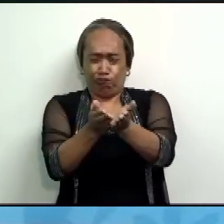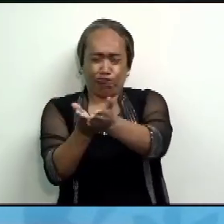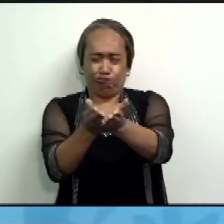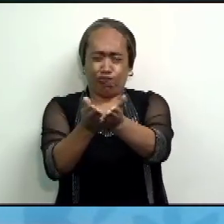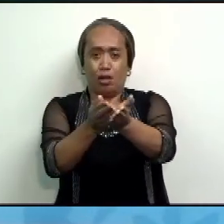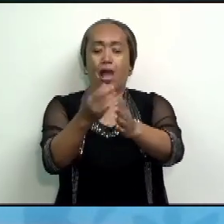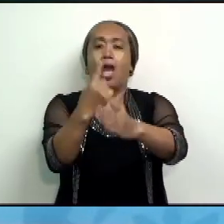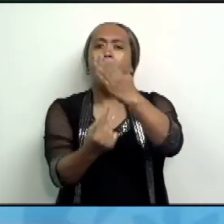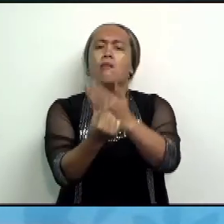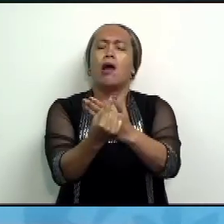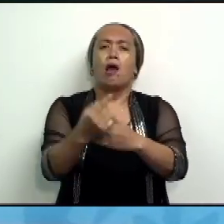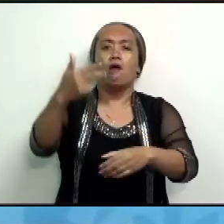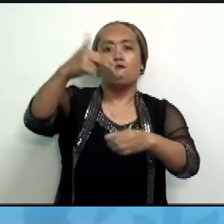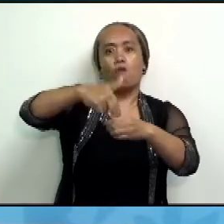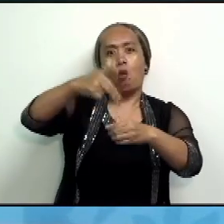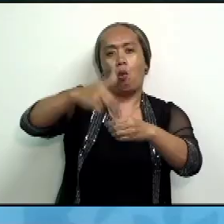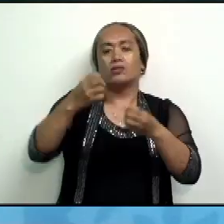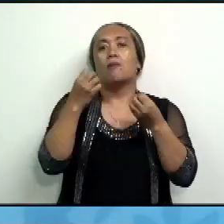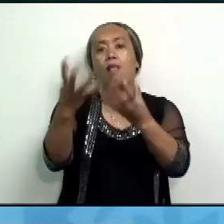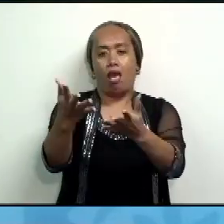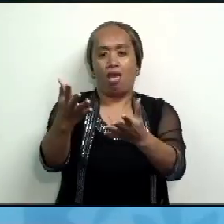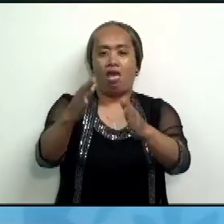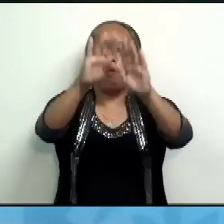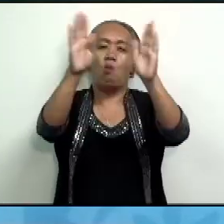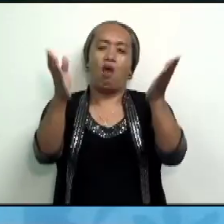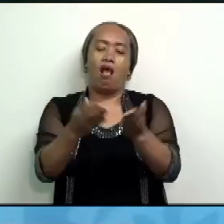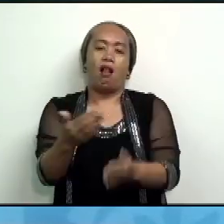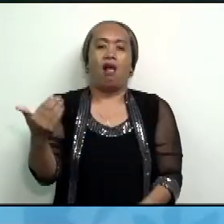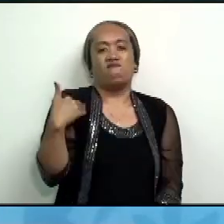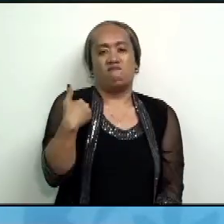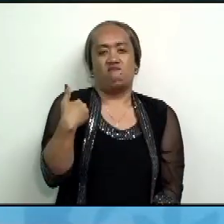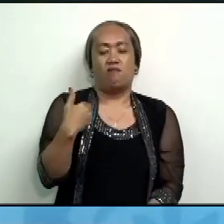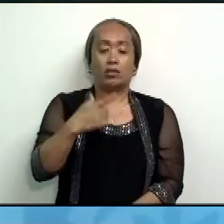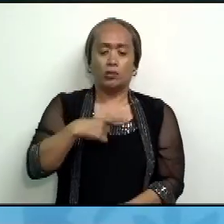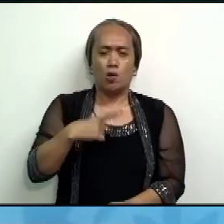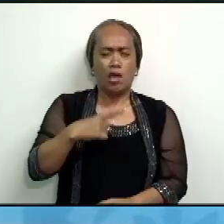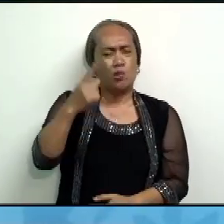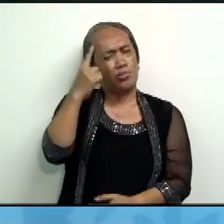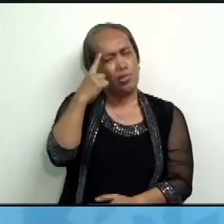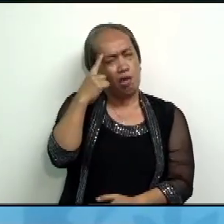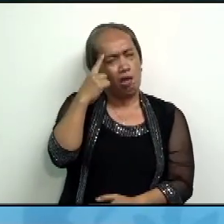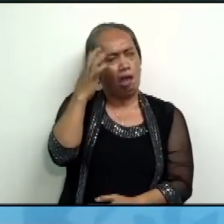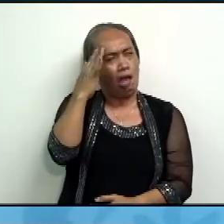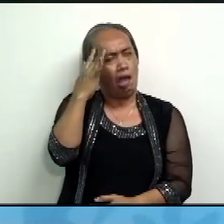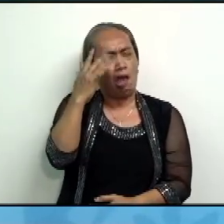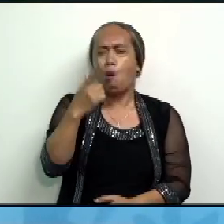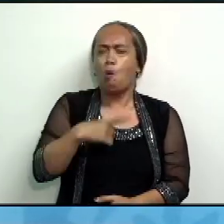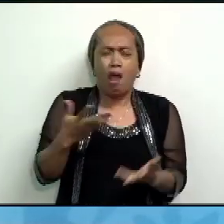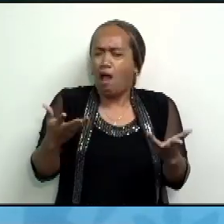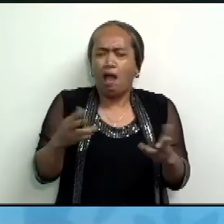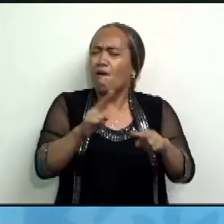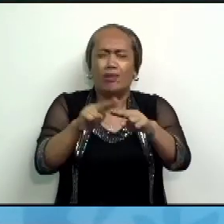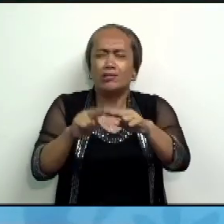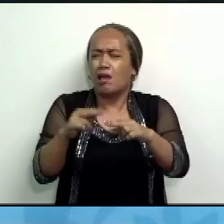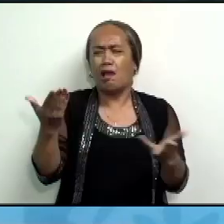fuel prices and supply around the world. You may wonder, what does this have to do with